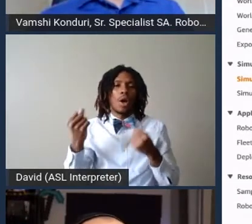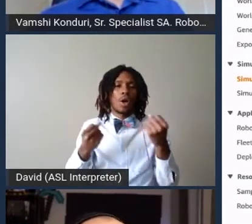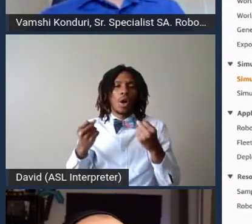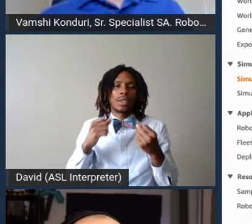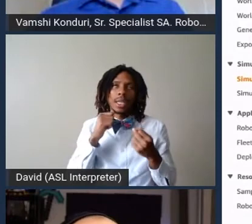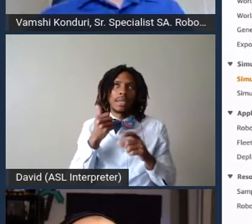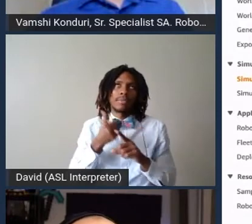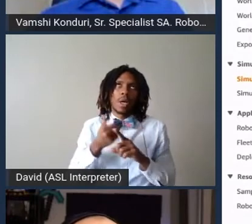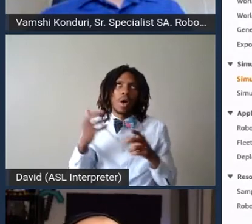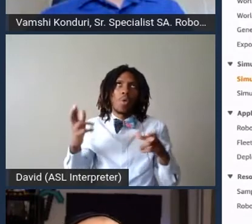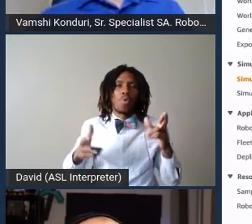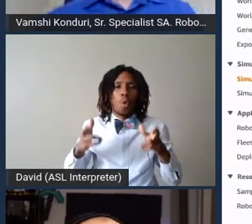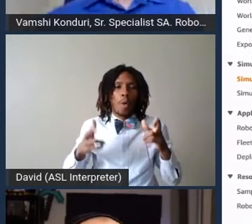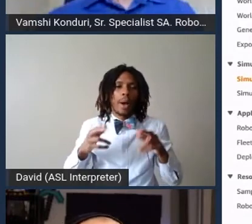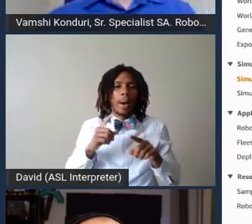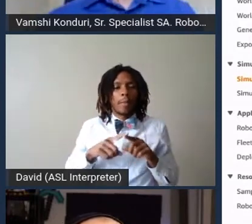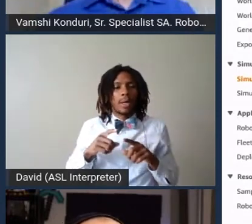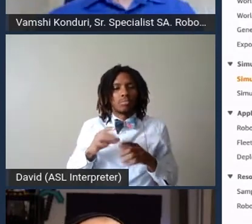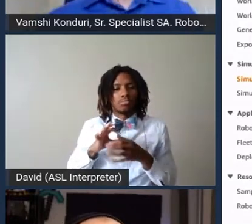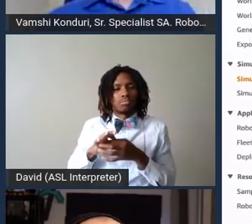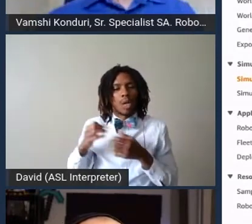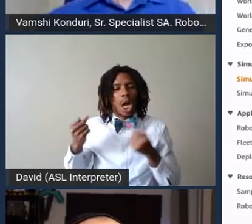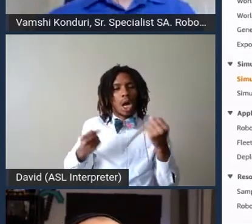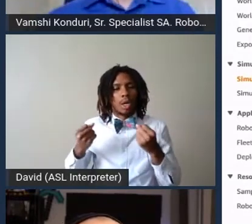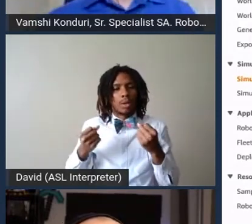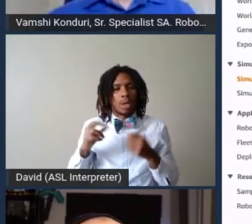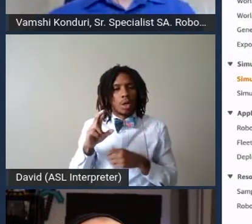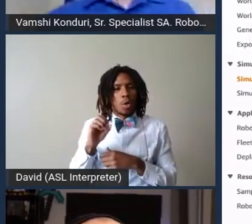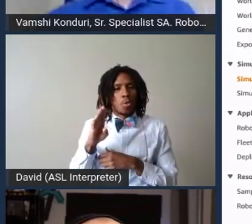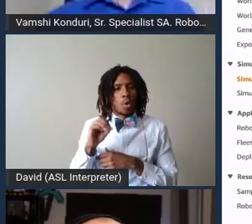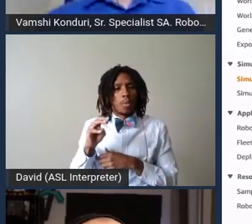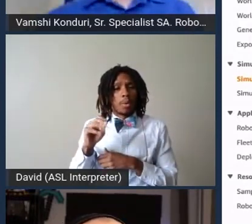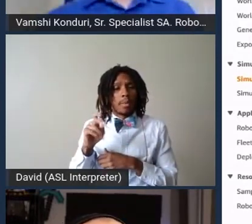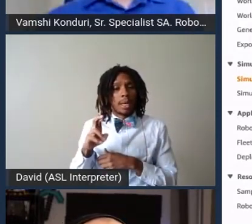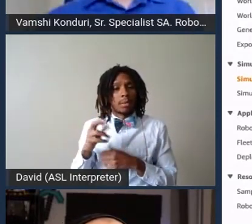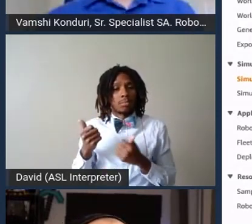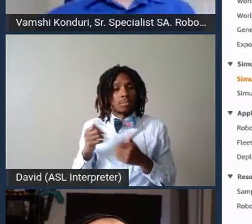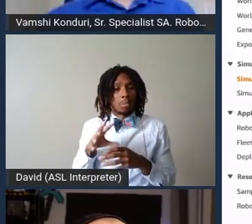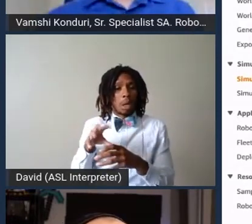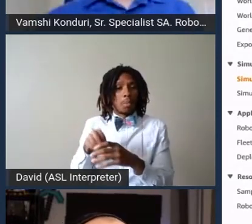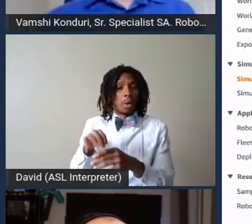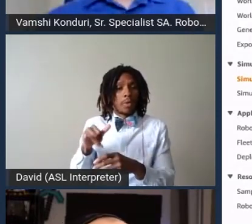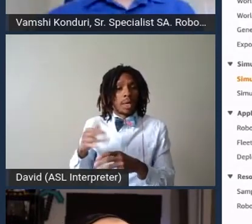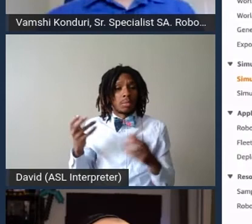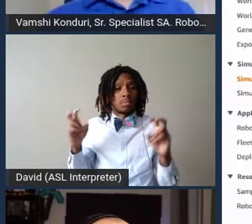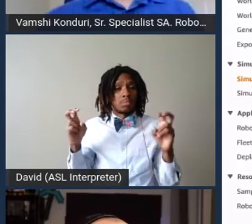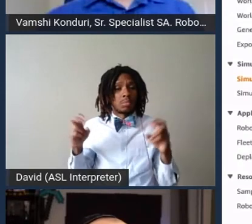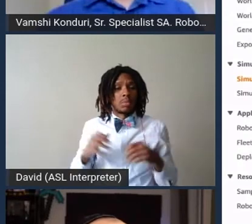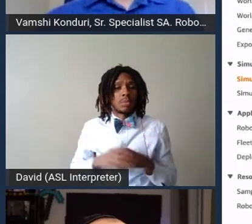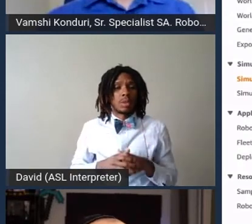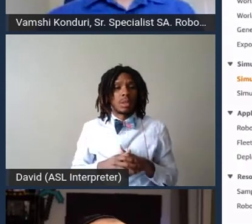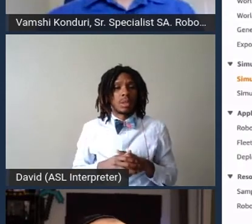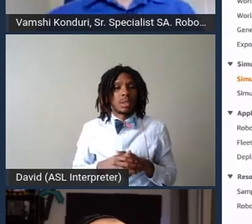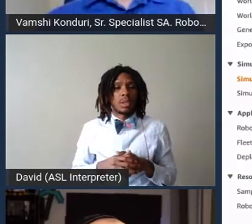robots, but when it comes to automotive, would RoboMaker be part of that somehow?